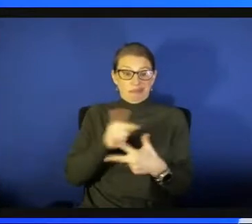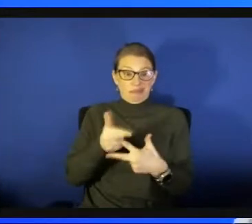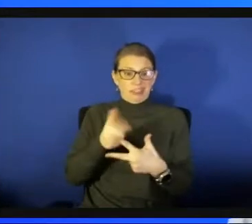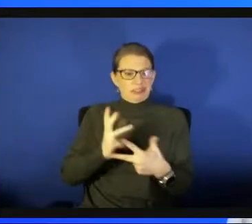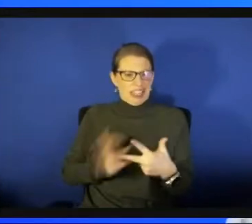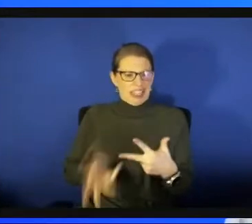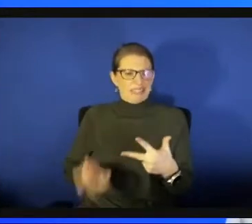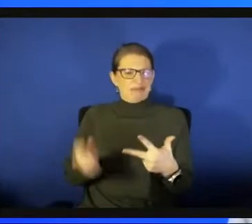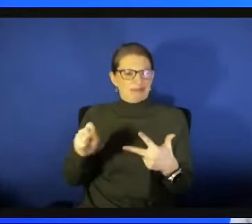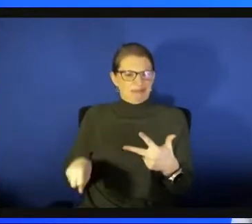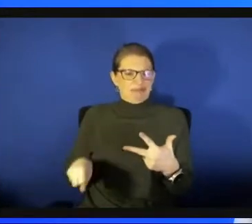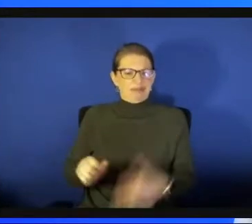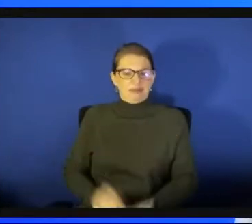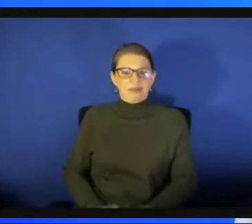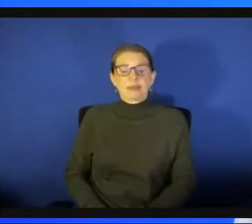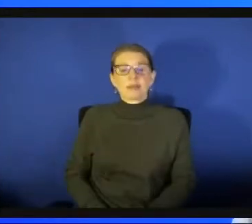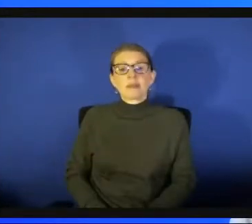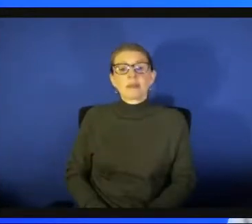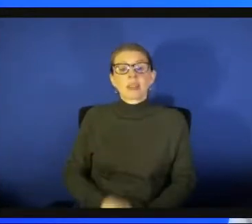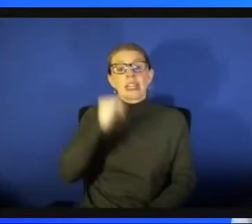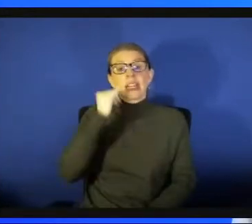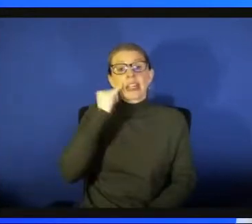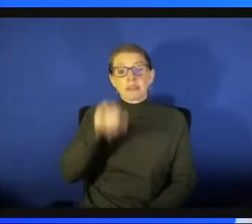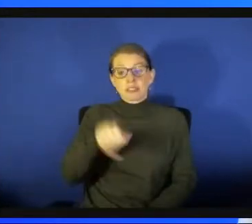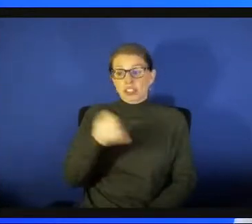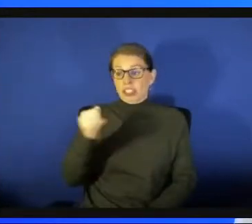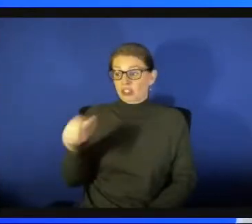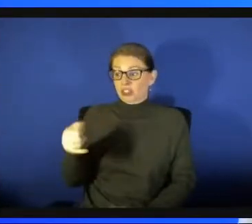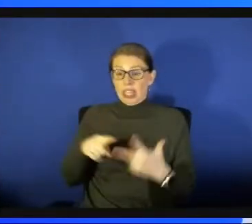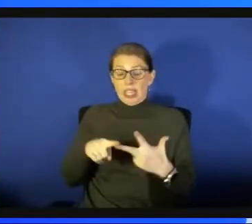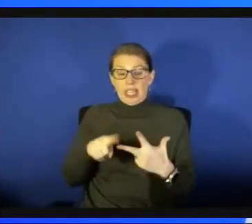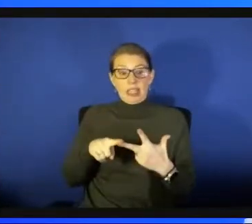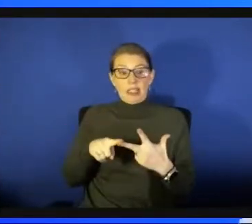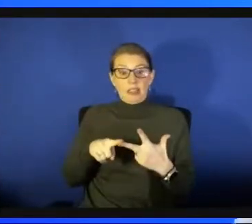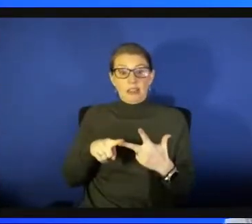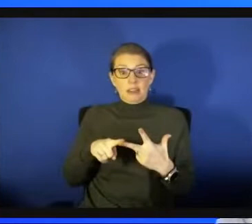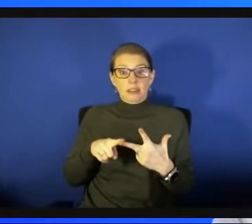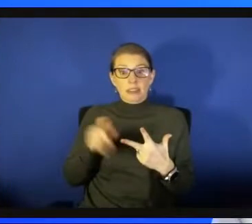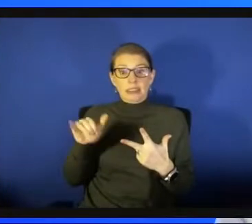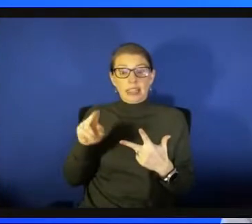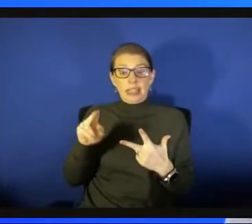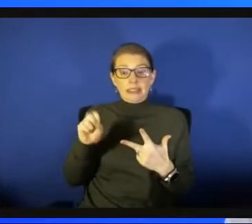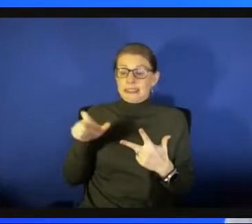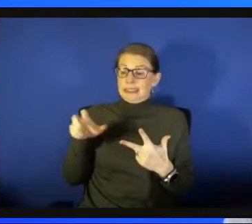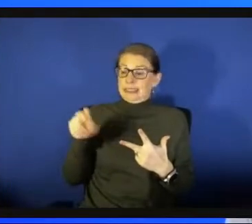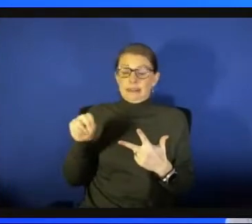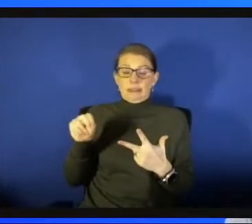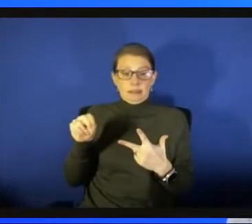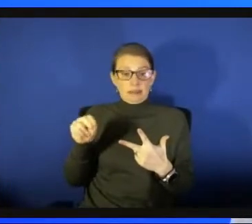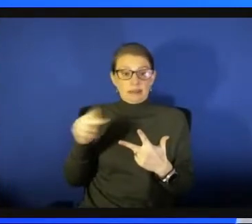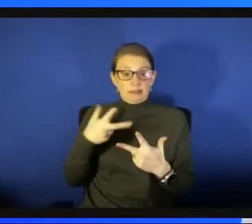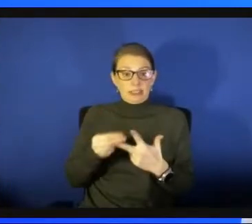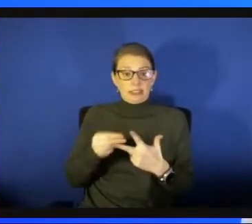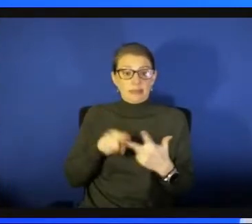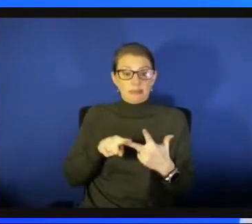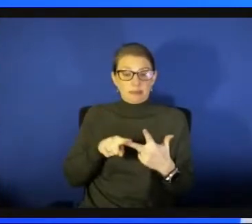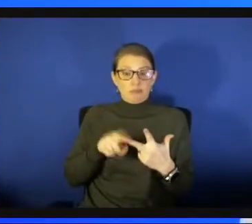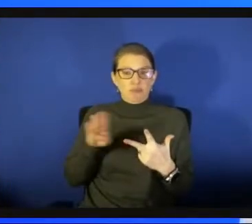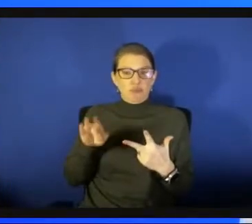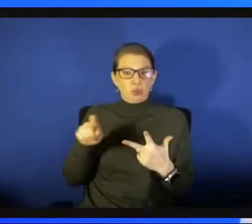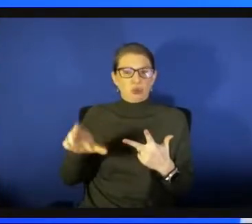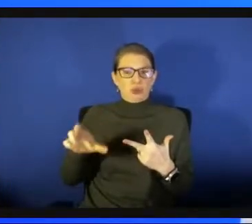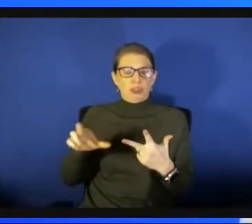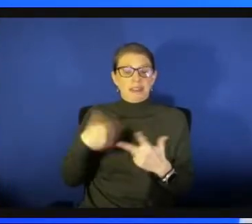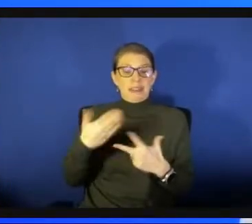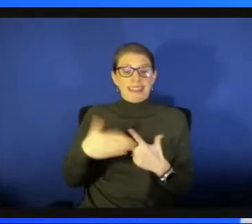as well. If you had the Johnson & Johnson or the Janssen vaccine and you've had the booster, you know, your next dose